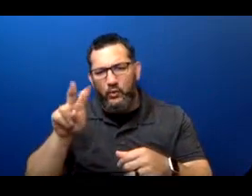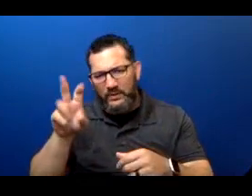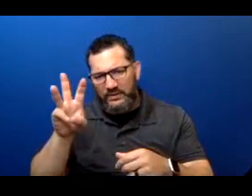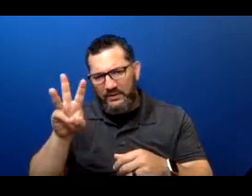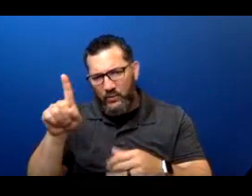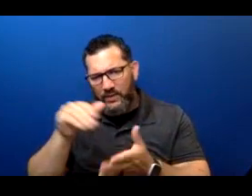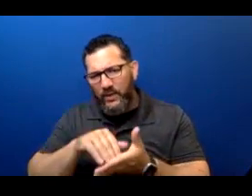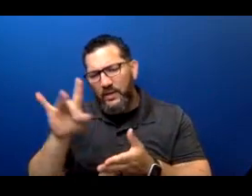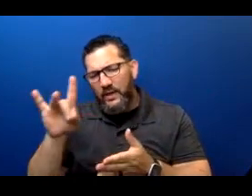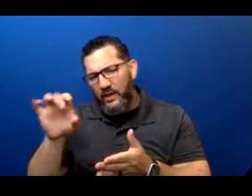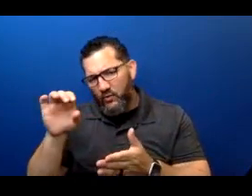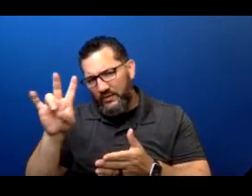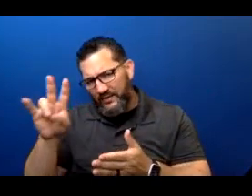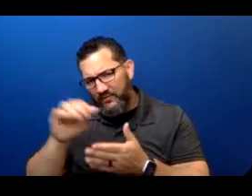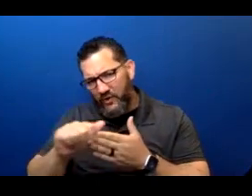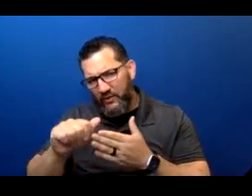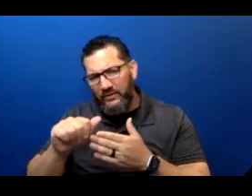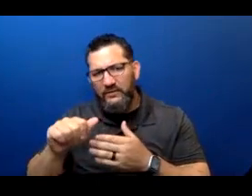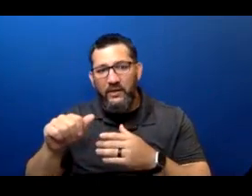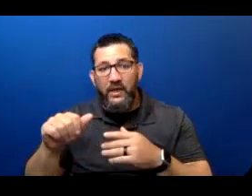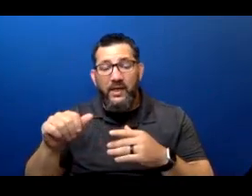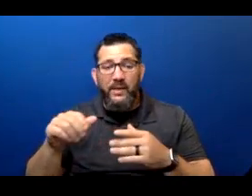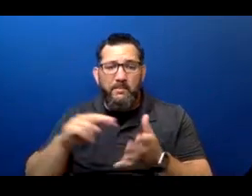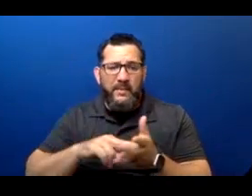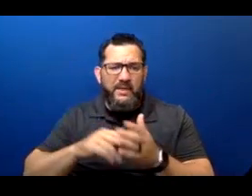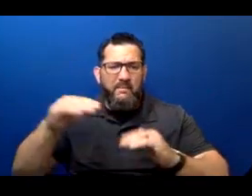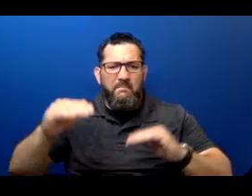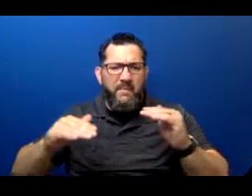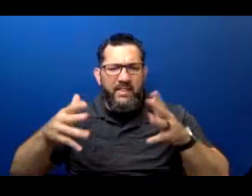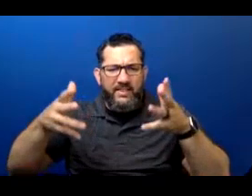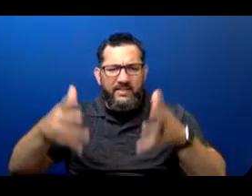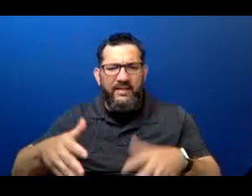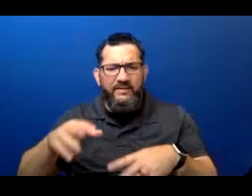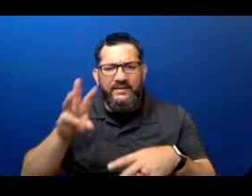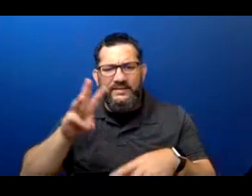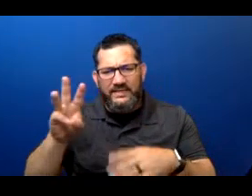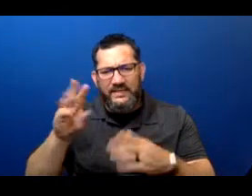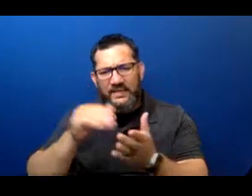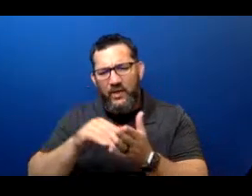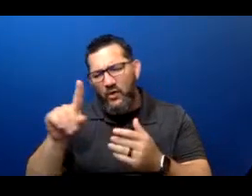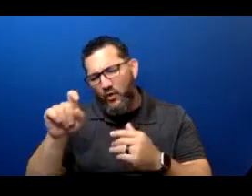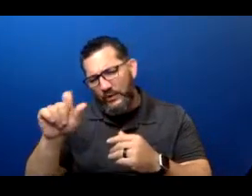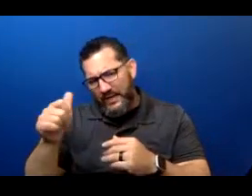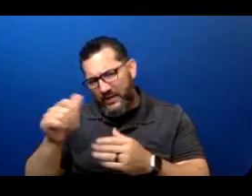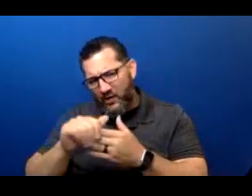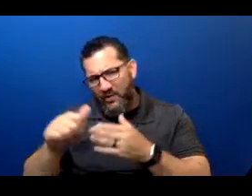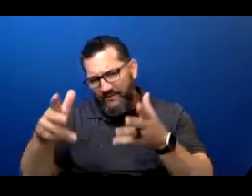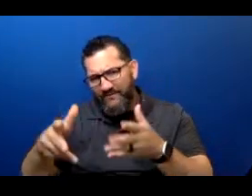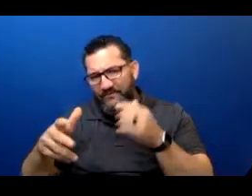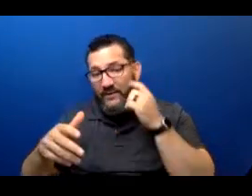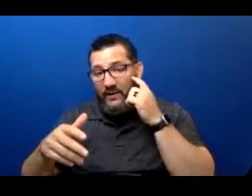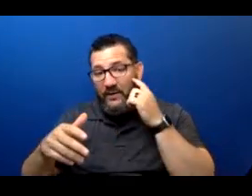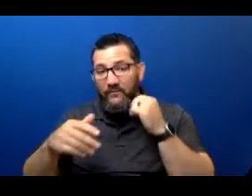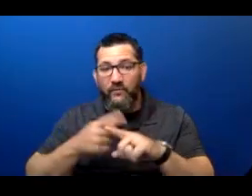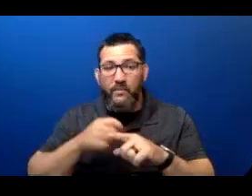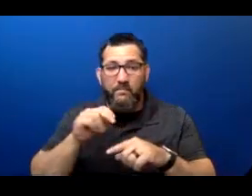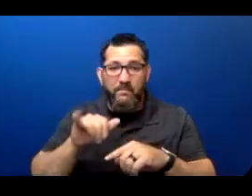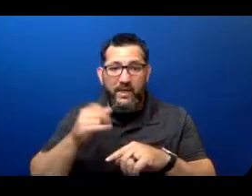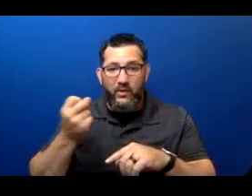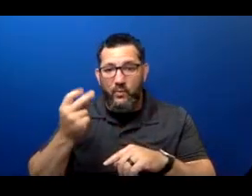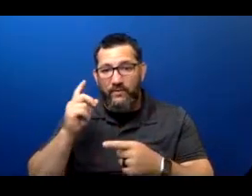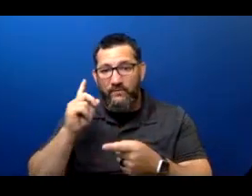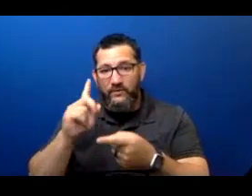$261,807, which leaves our current balance of about $66,110. And between May 12th and the end of the fiscal year,